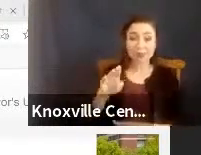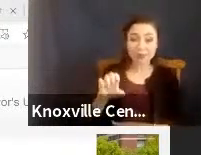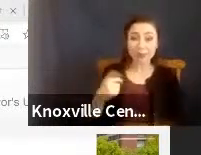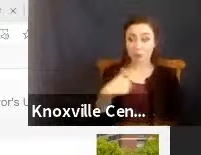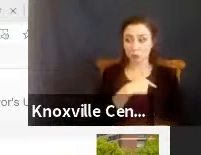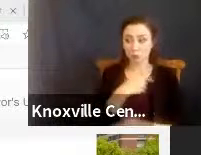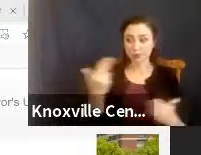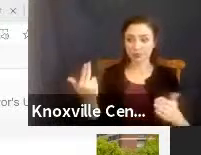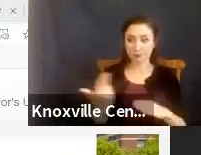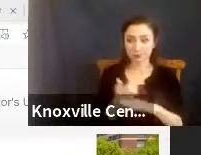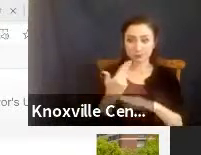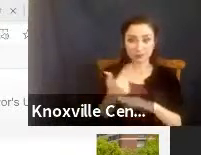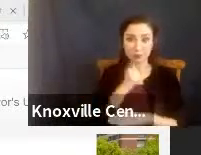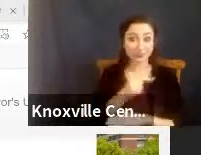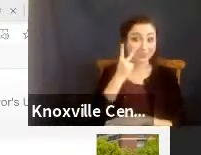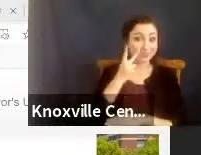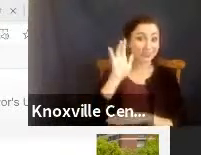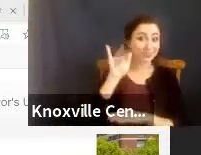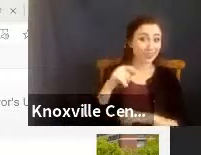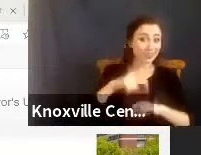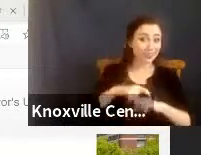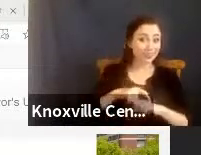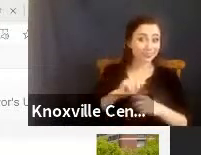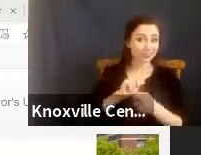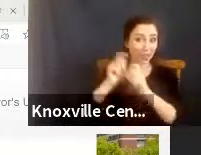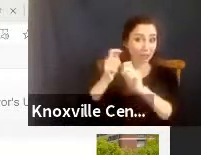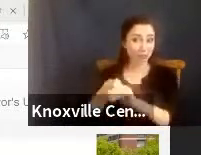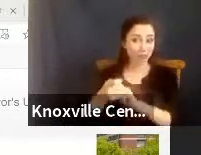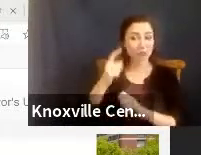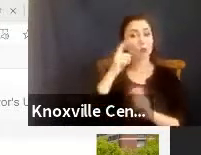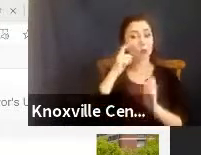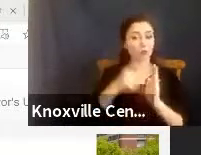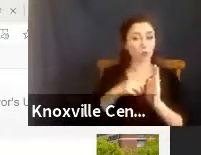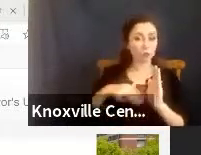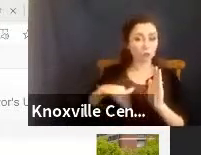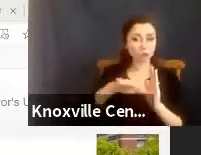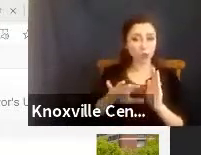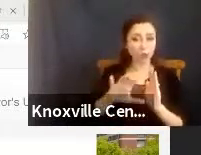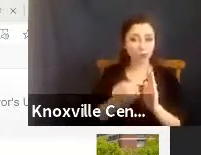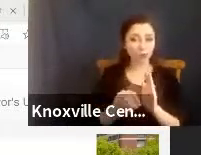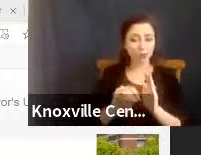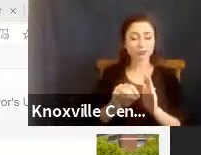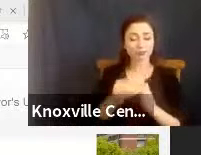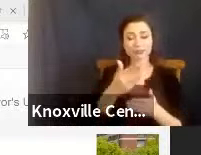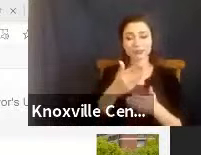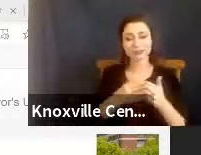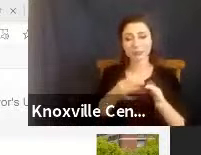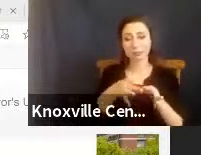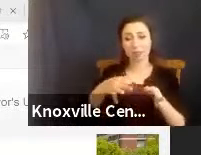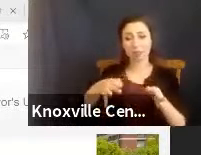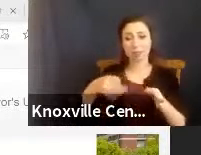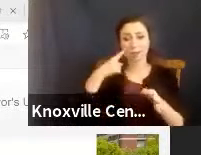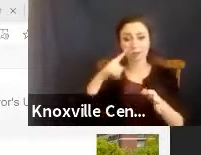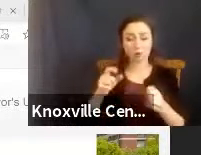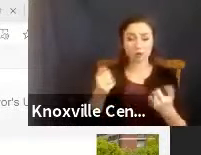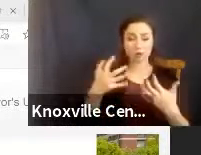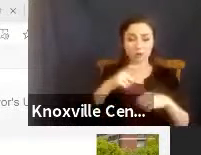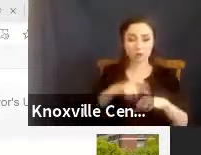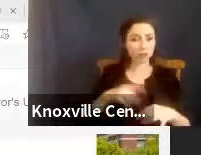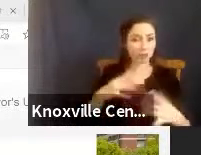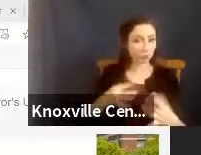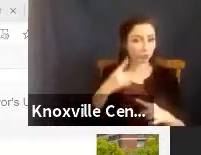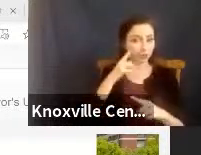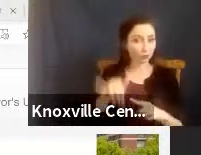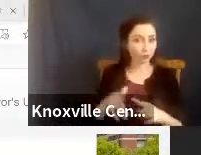see that, but we did see it across the county that there was some delay in turnaround time around that time frame. Thank